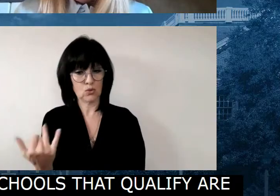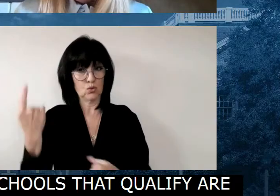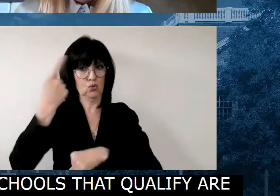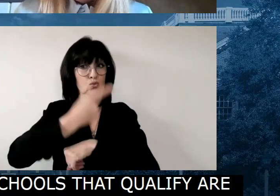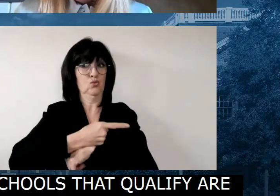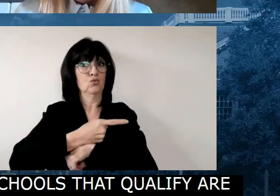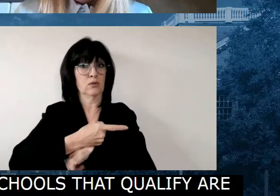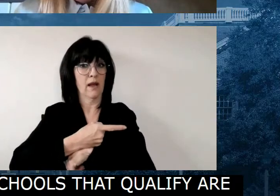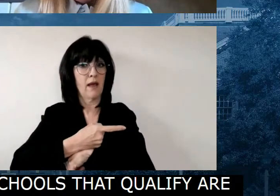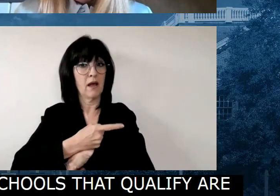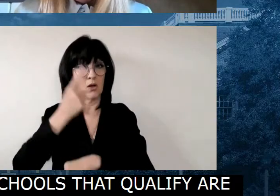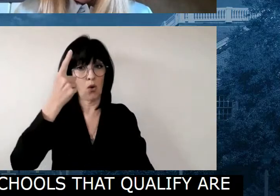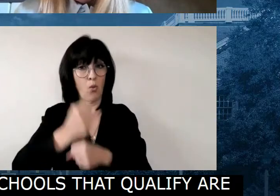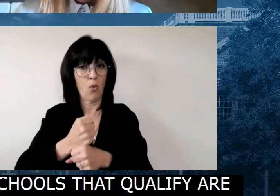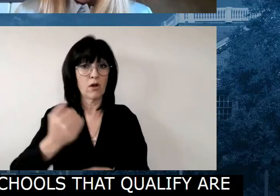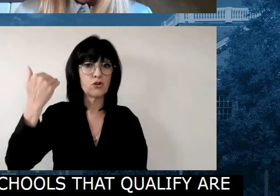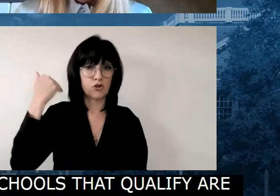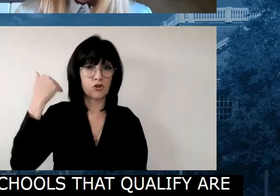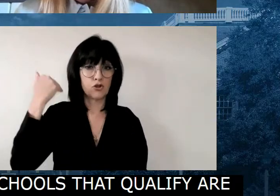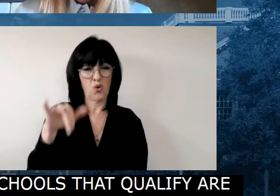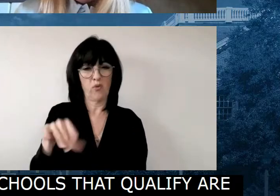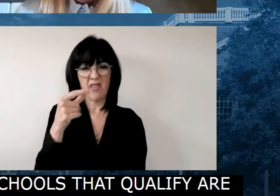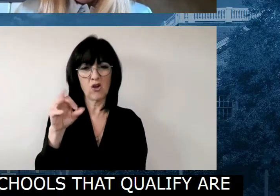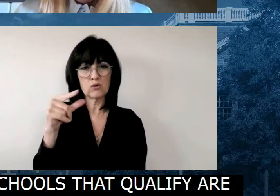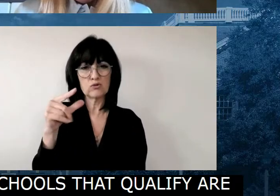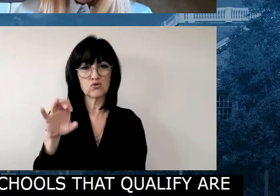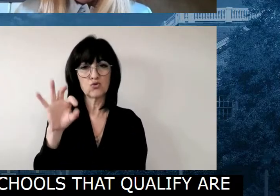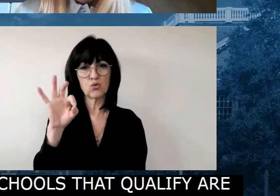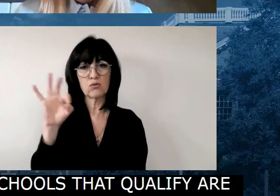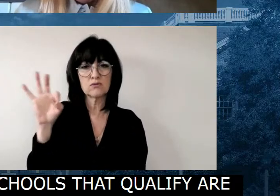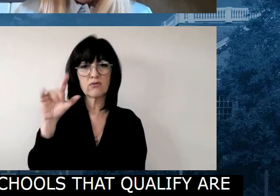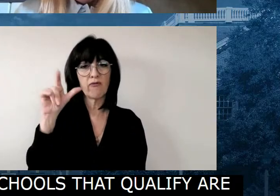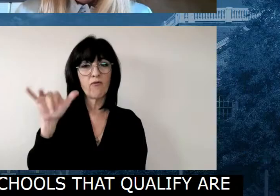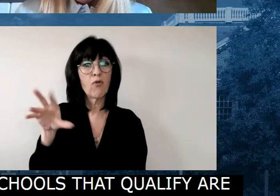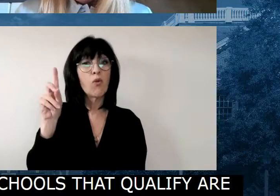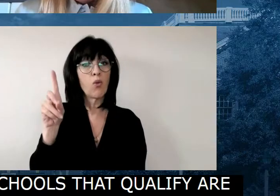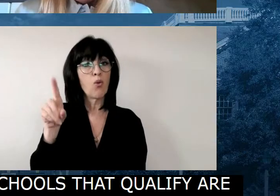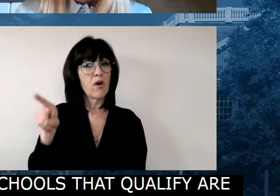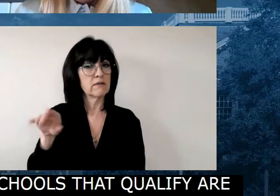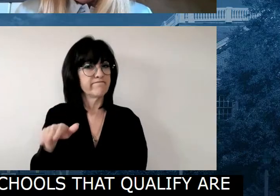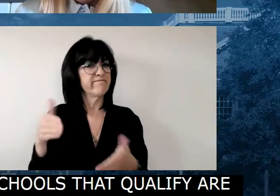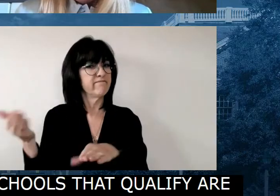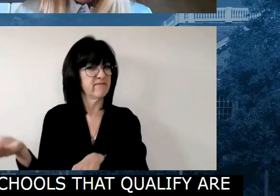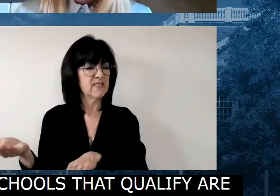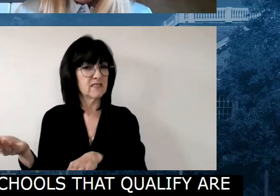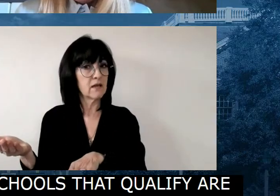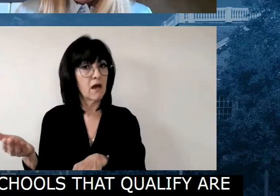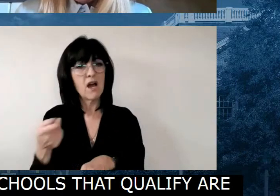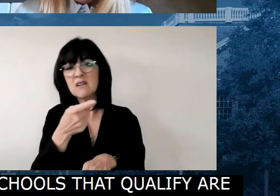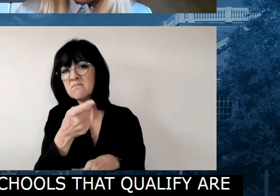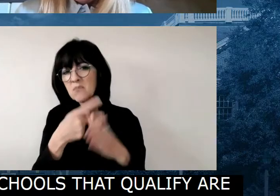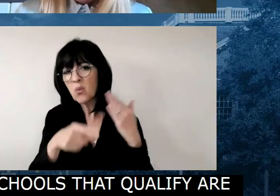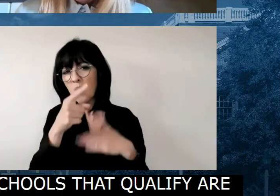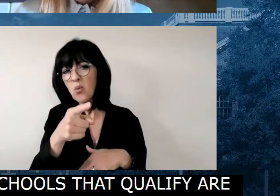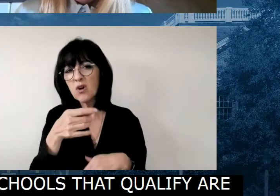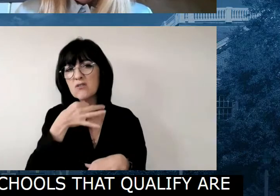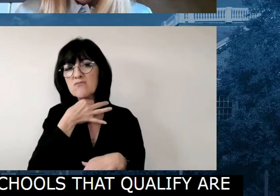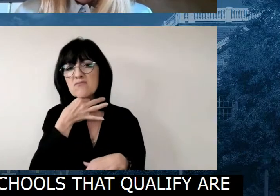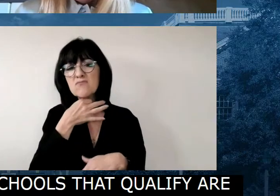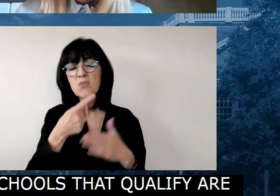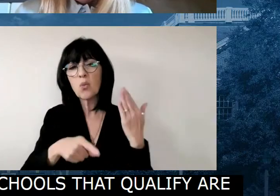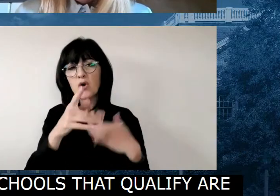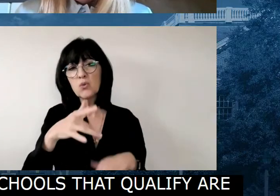are your thoughts on the police reform bills that were introduced in the Senate today? Yeah,